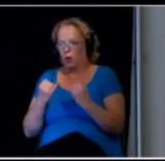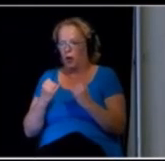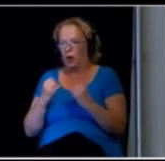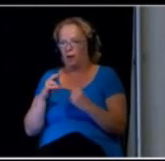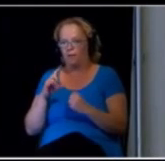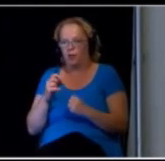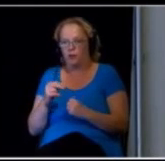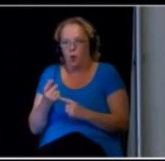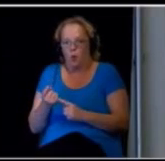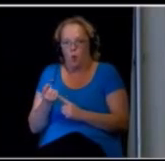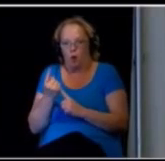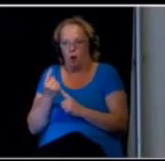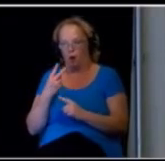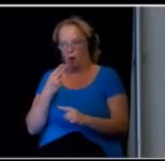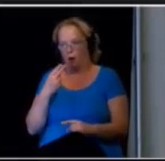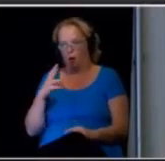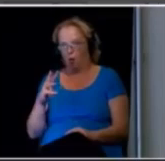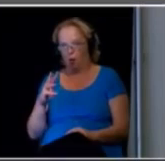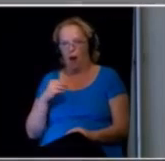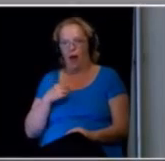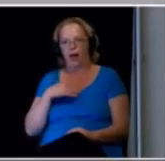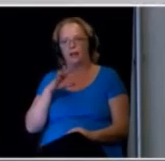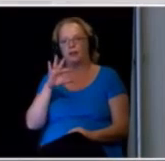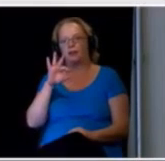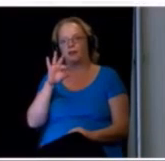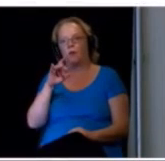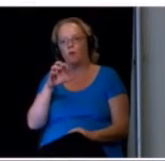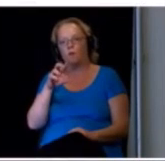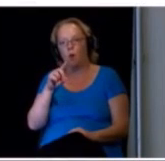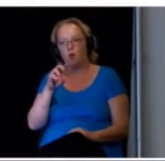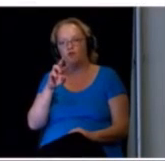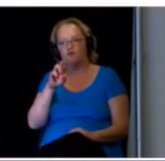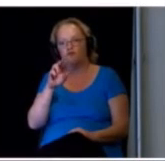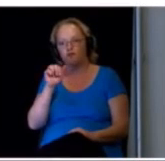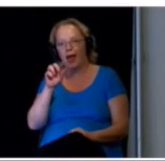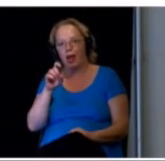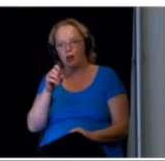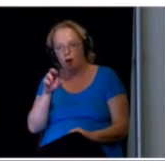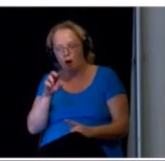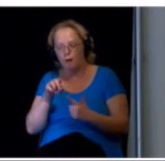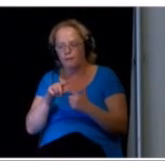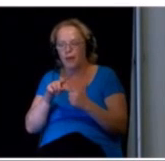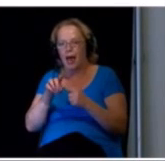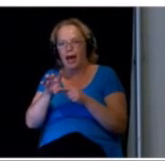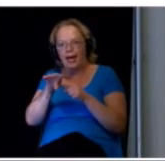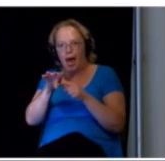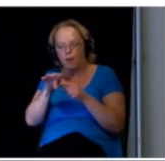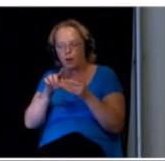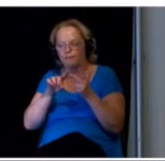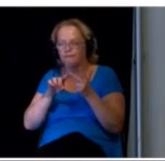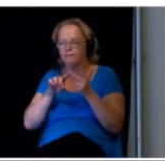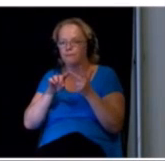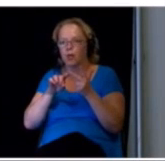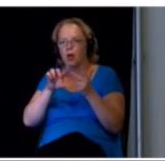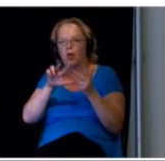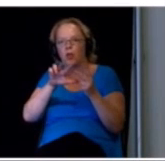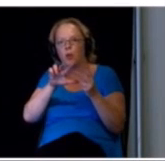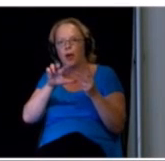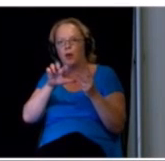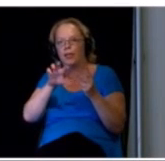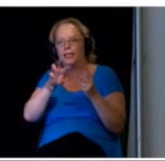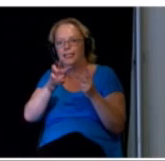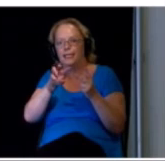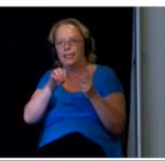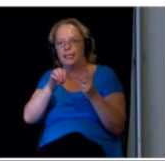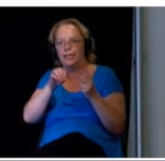1 hardware consists of a forward radar, a camera, forward camera, and 360-degree ultrasonics that